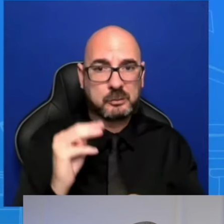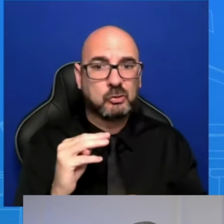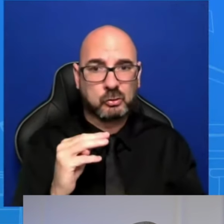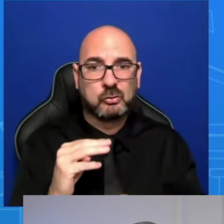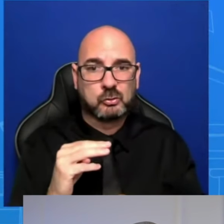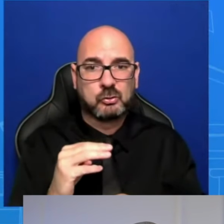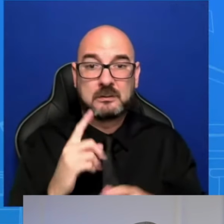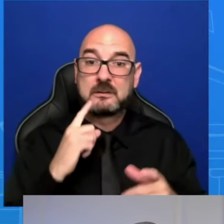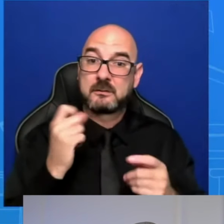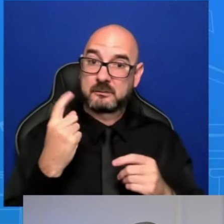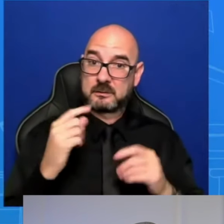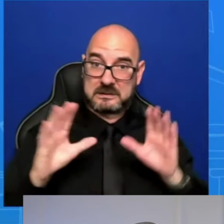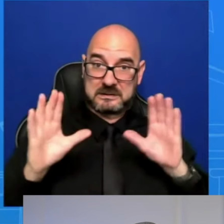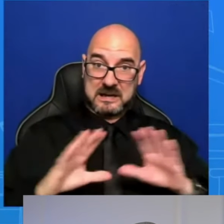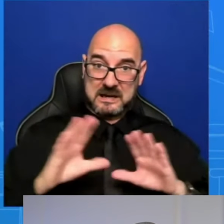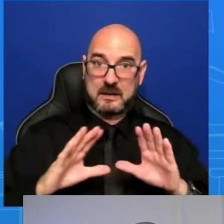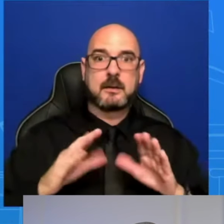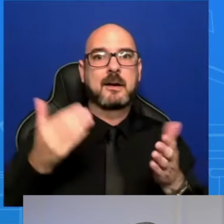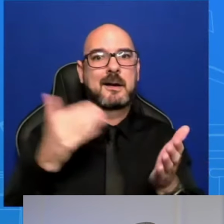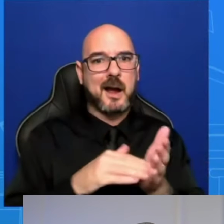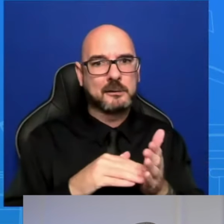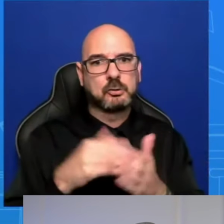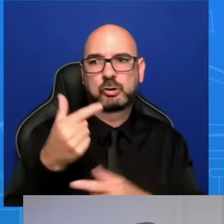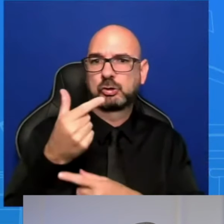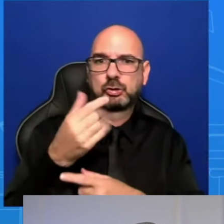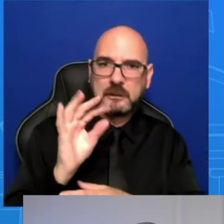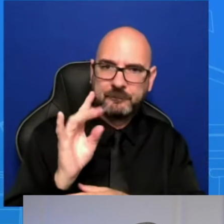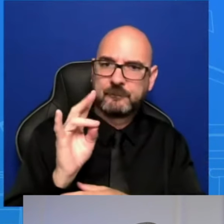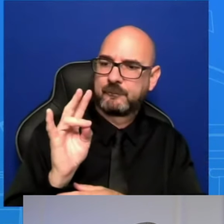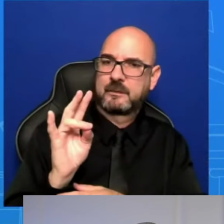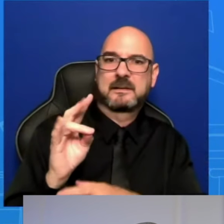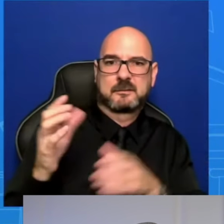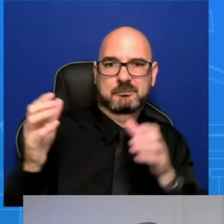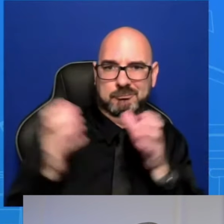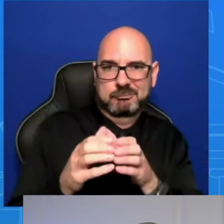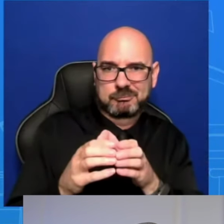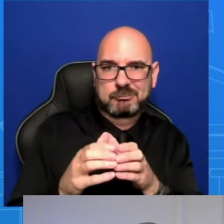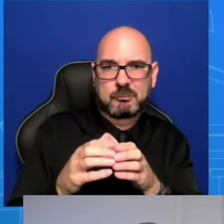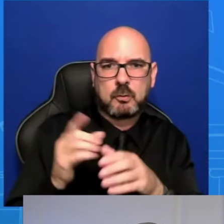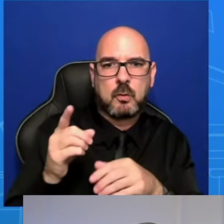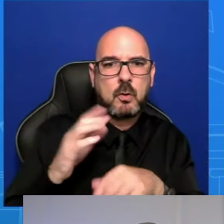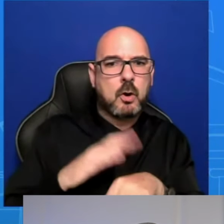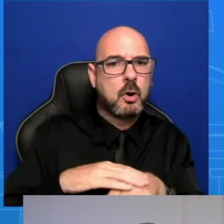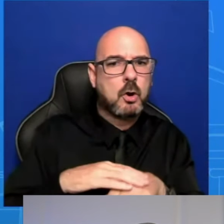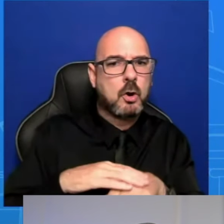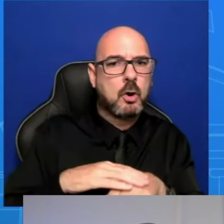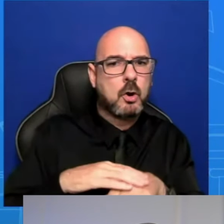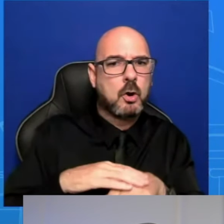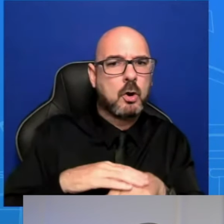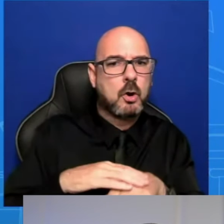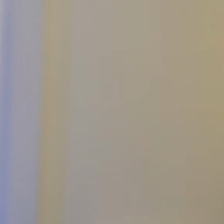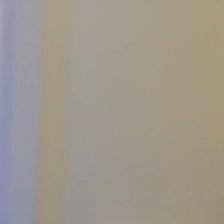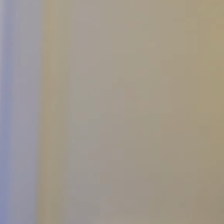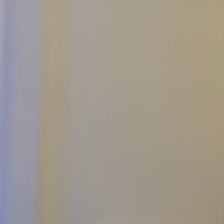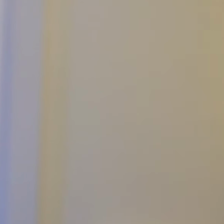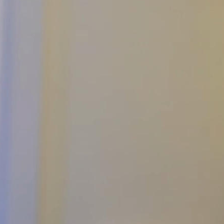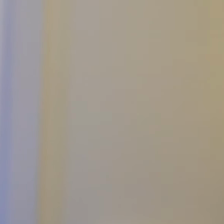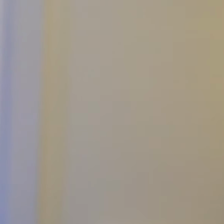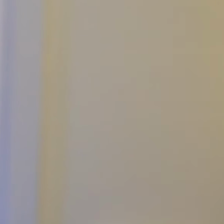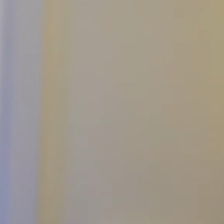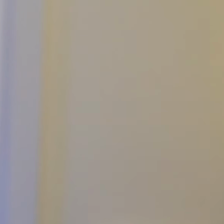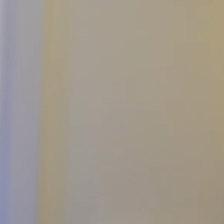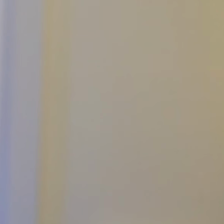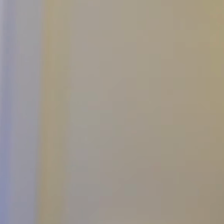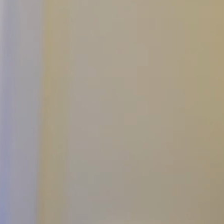calling King Abdullah. I don't know what else to tell you. He had a very busy full weekend. Very busy full weekend.